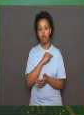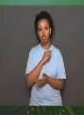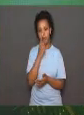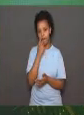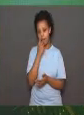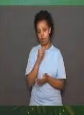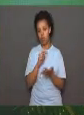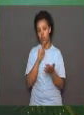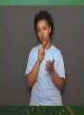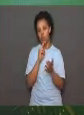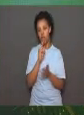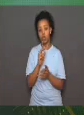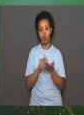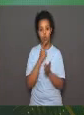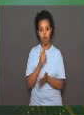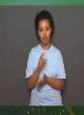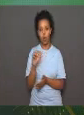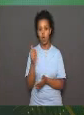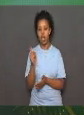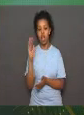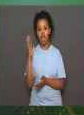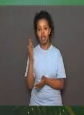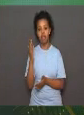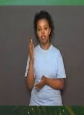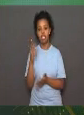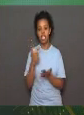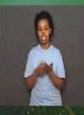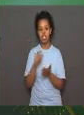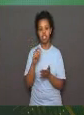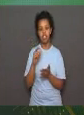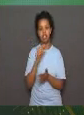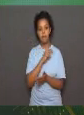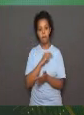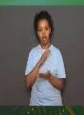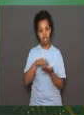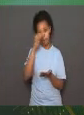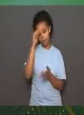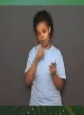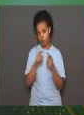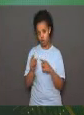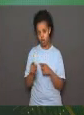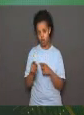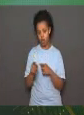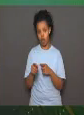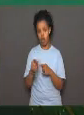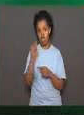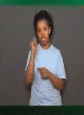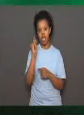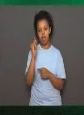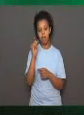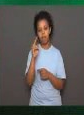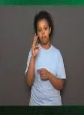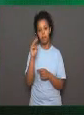Another kind of instinctive behavior that we are going to learn about is imprinting.